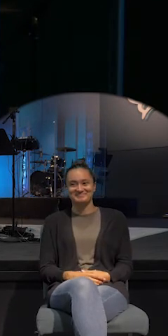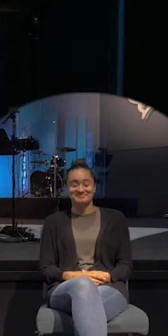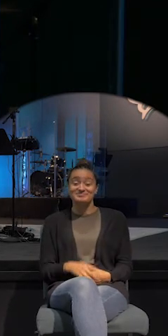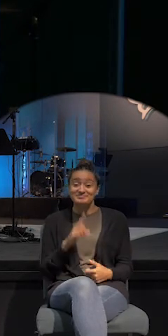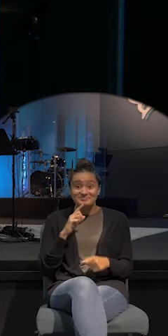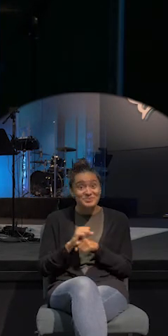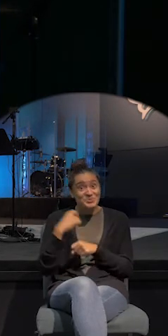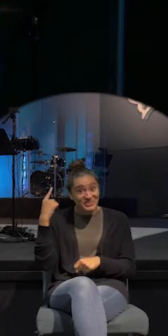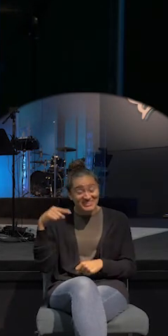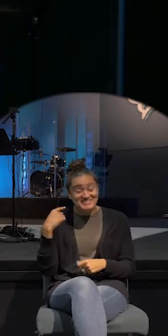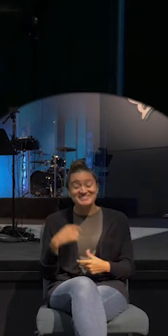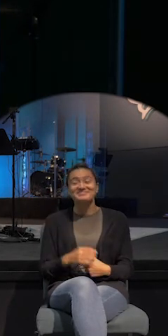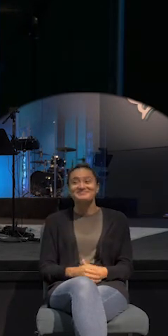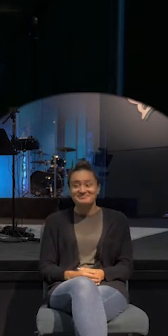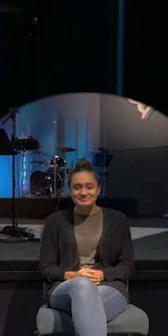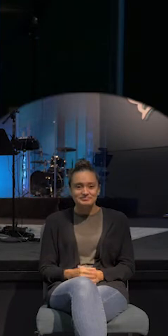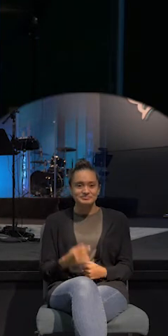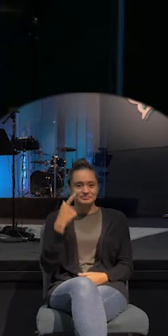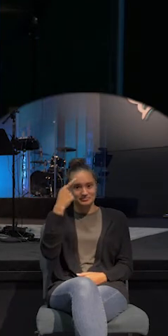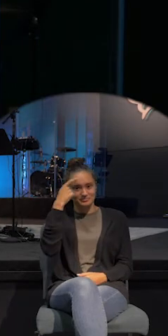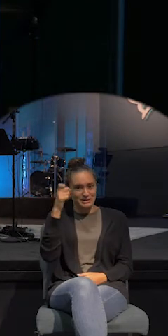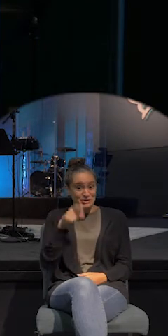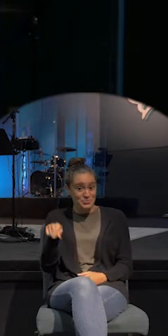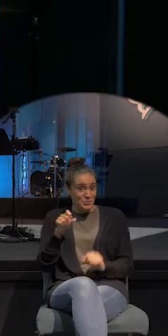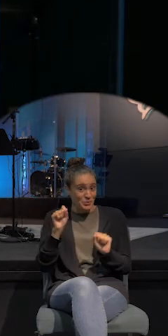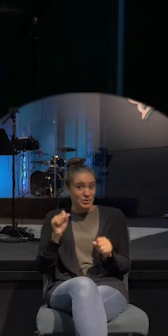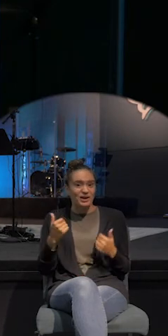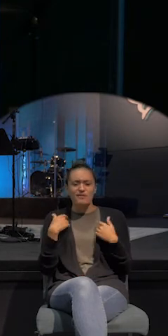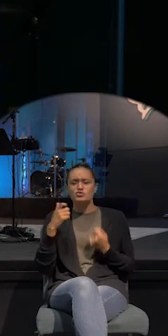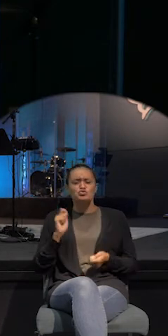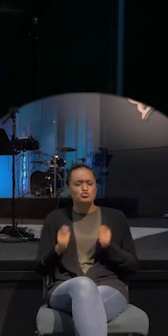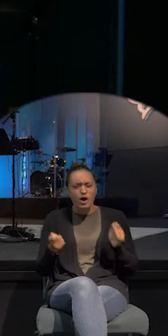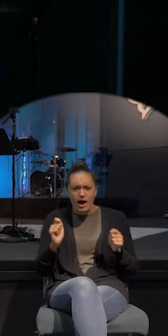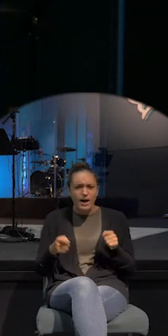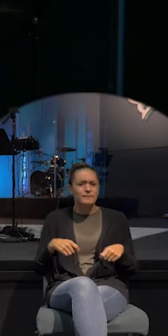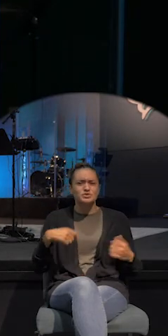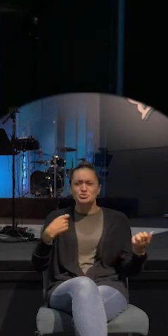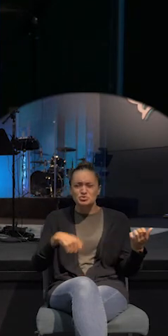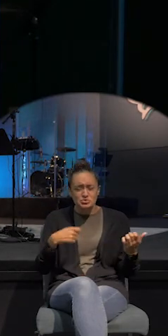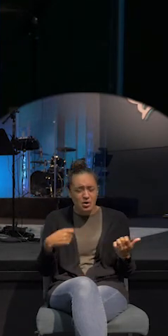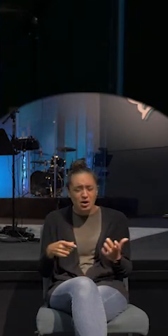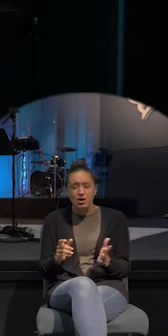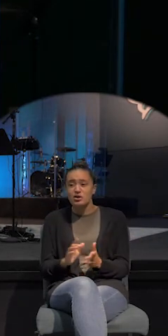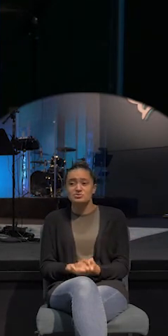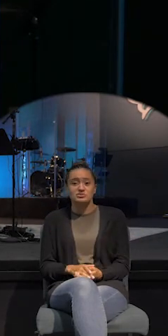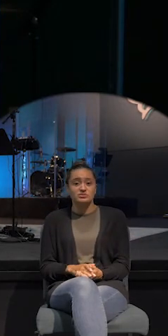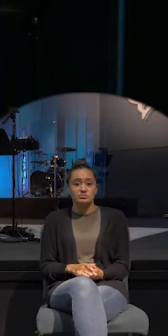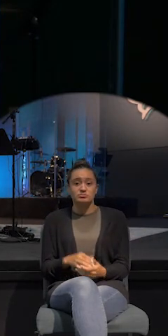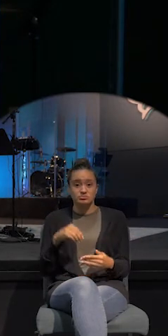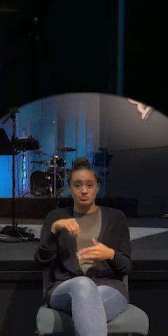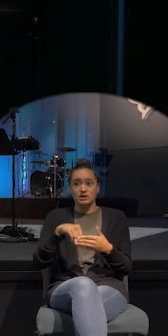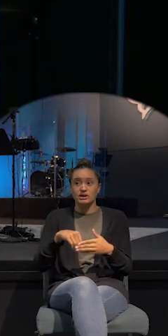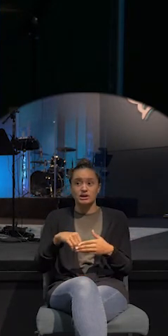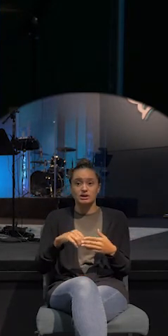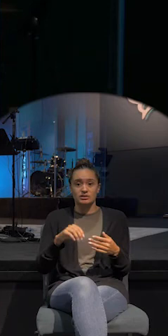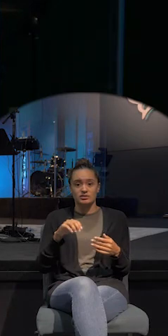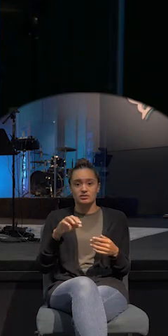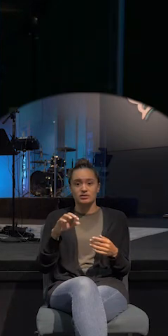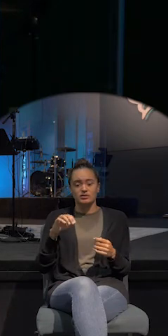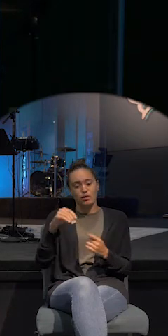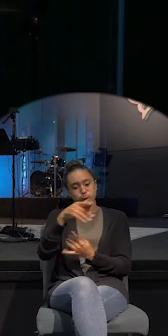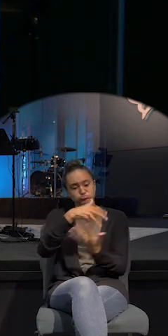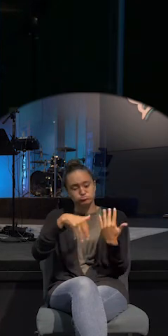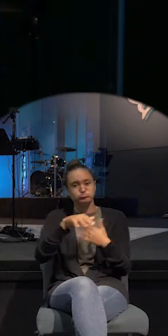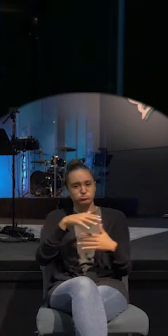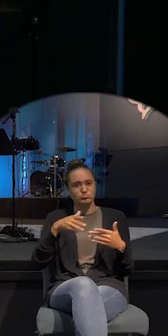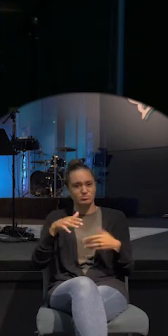It was crazy because you could have drums and guitars in the fellowship hall. We would